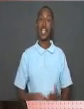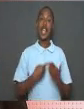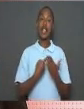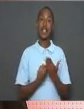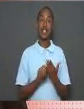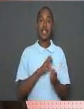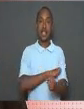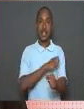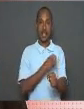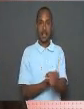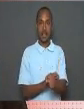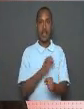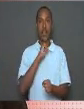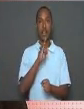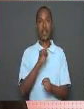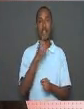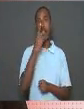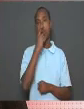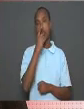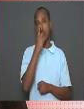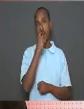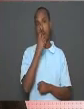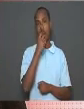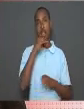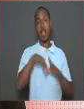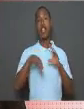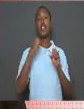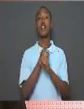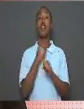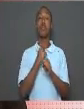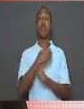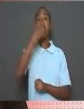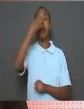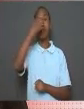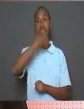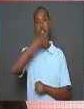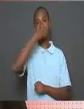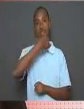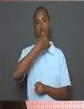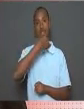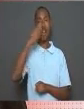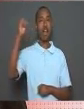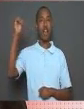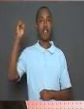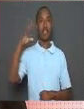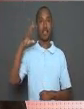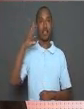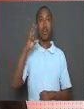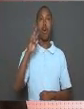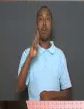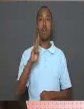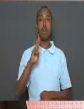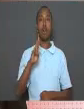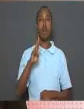This energy is usually in the form of heat, light,